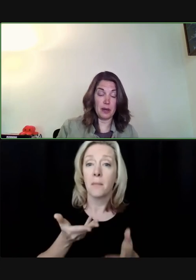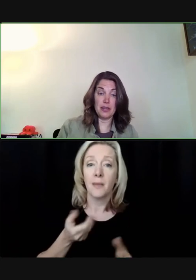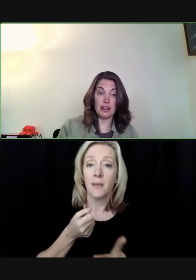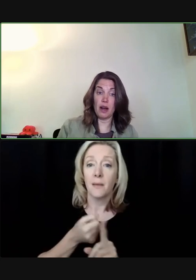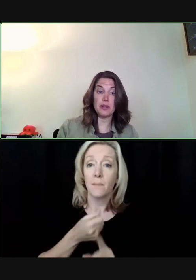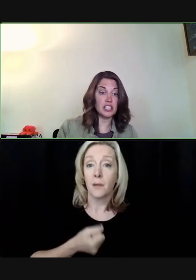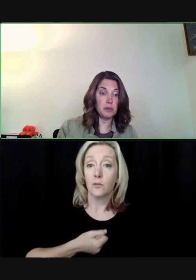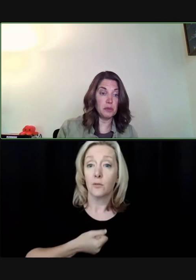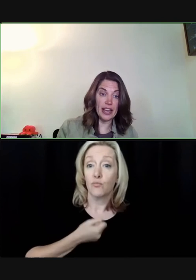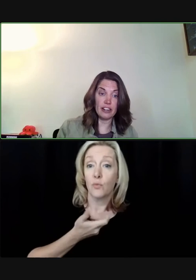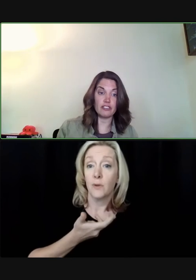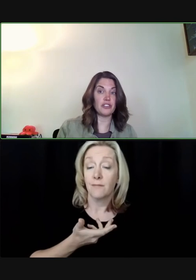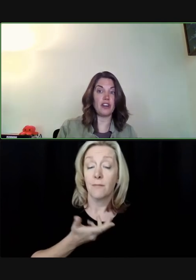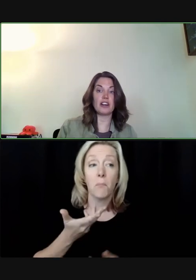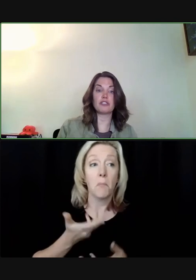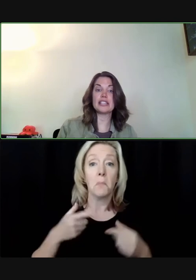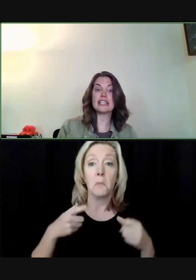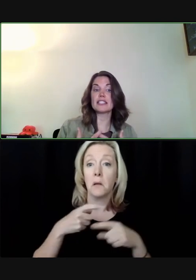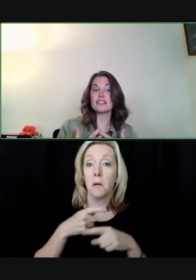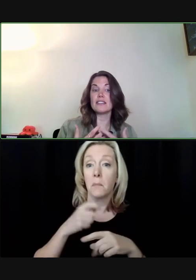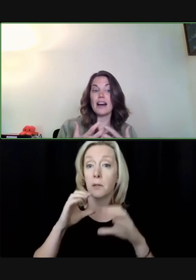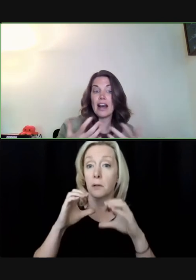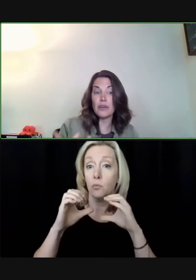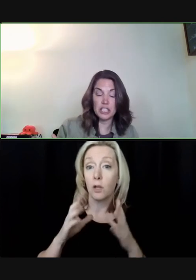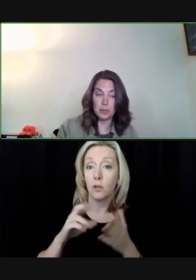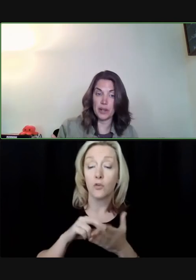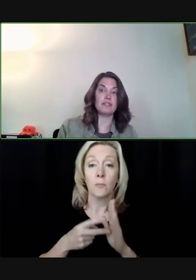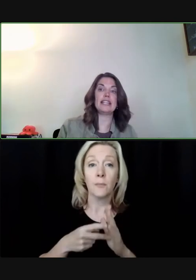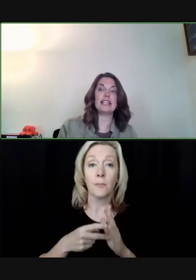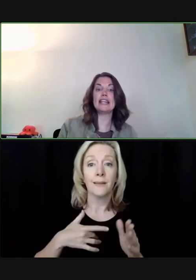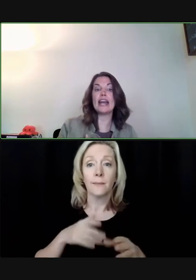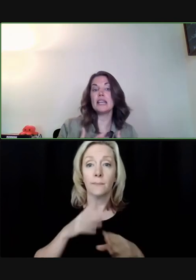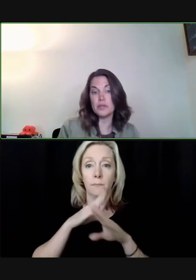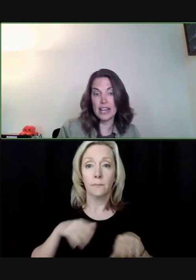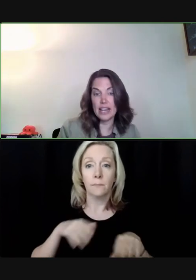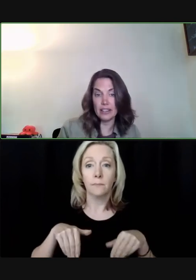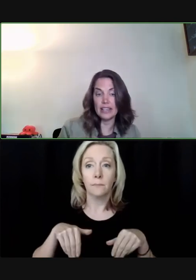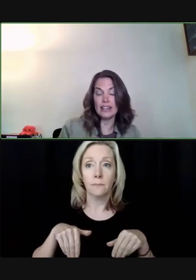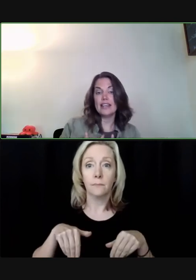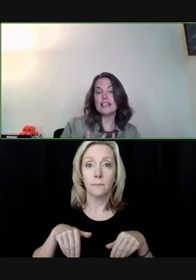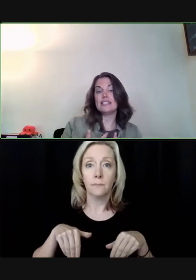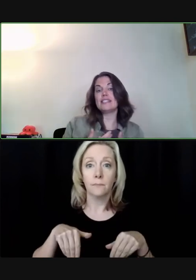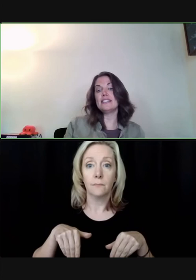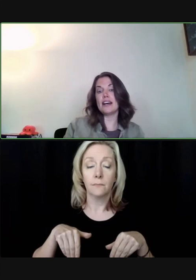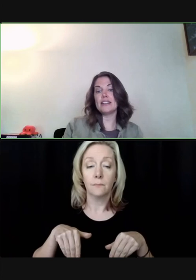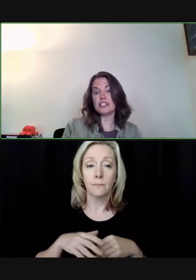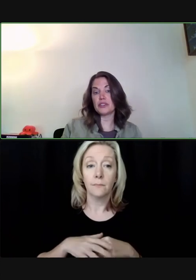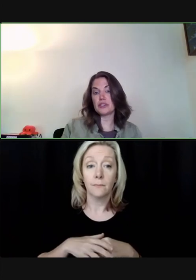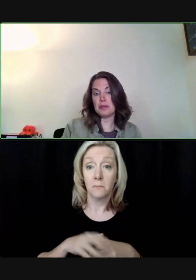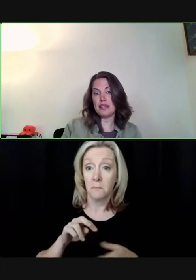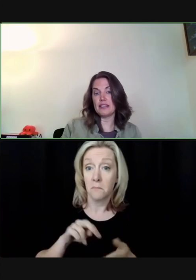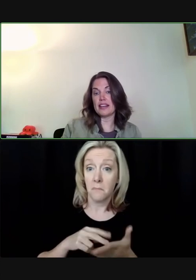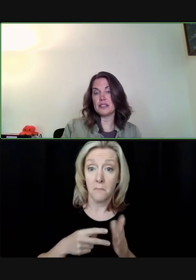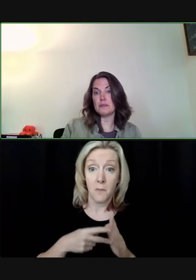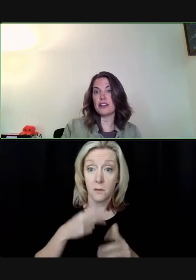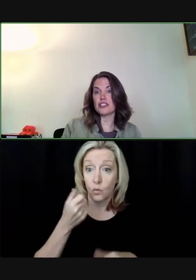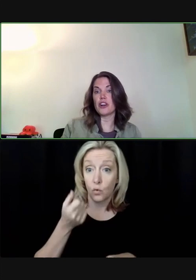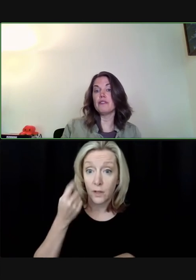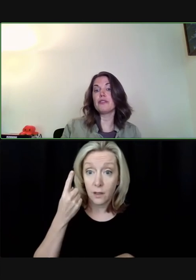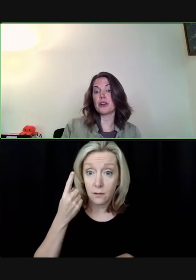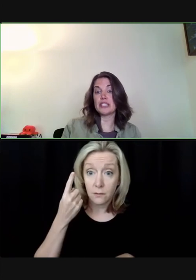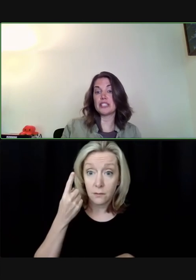expressive. They might be complex communicators. They're not really giving us a lot out expressively in any modality. Does not necessarily mean that